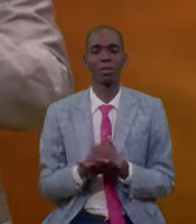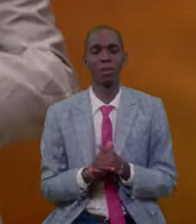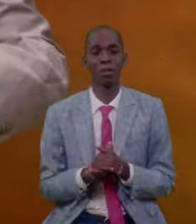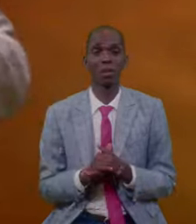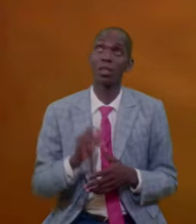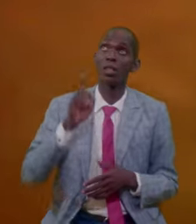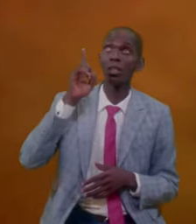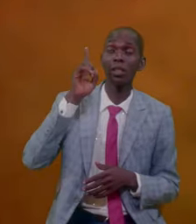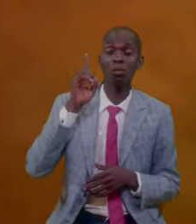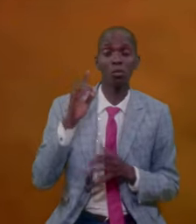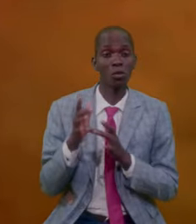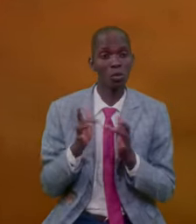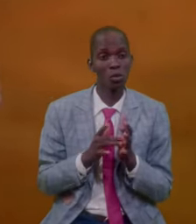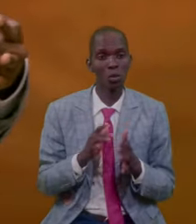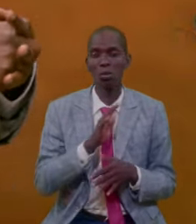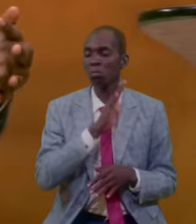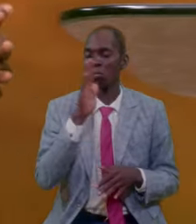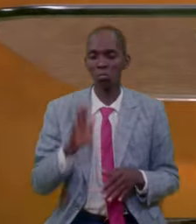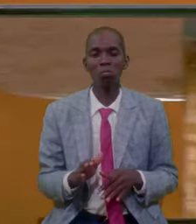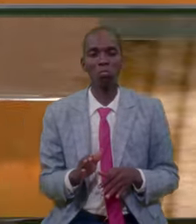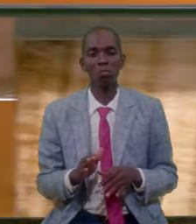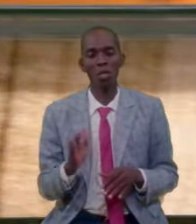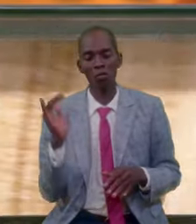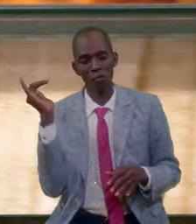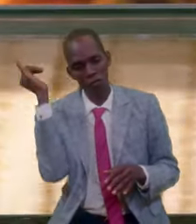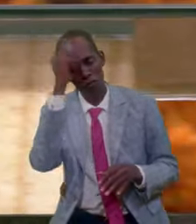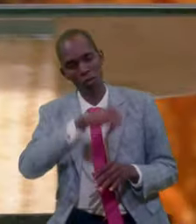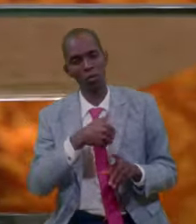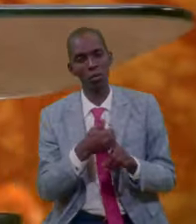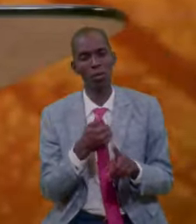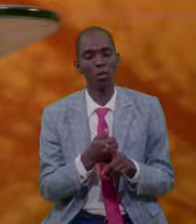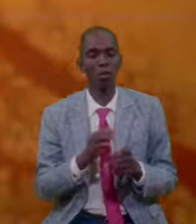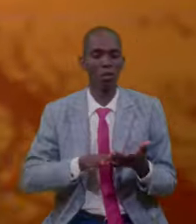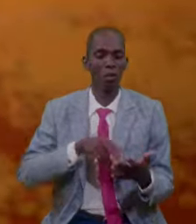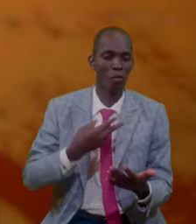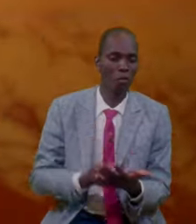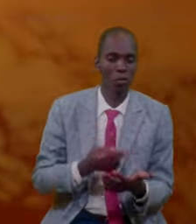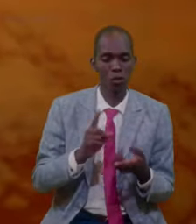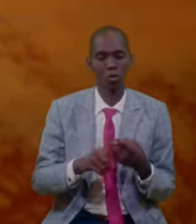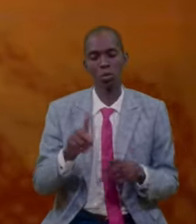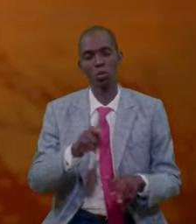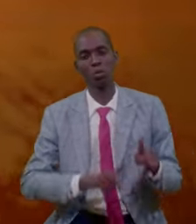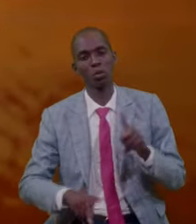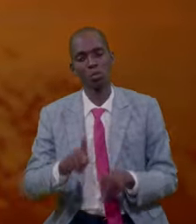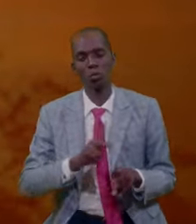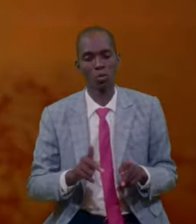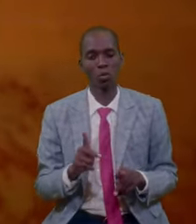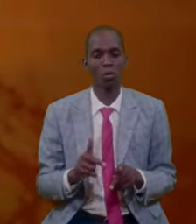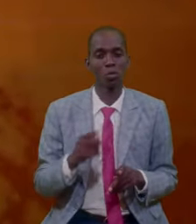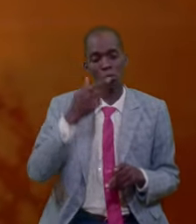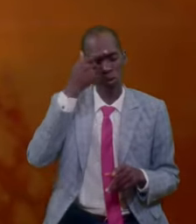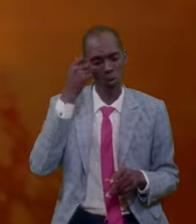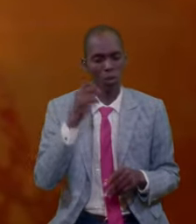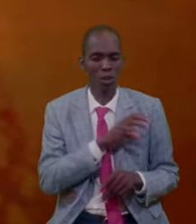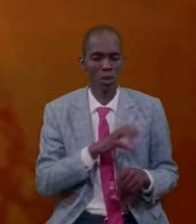he did not commit himself unto them because he knew all